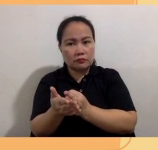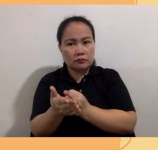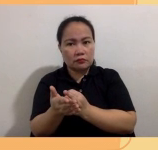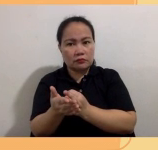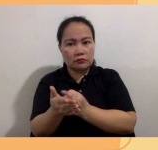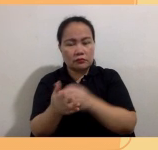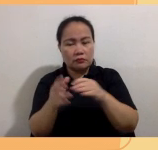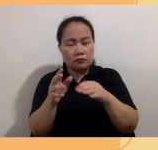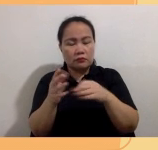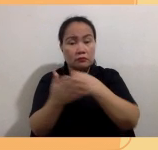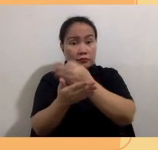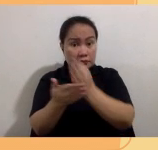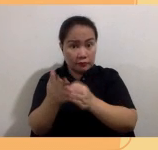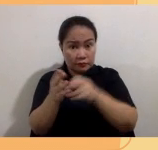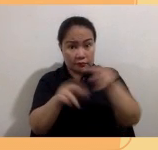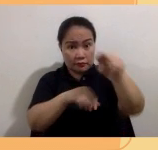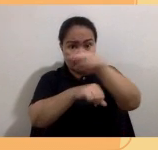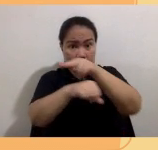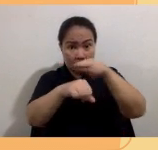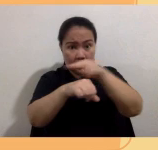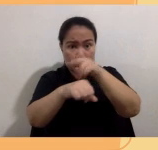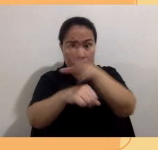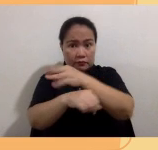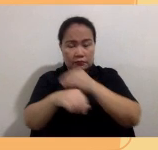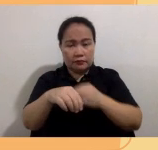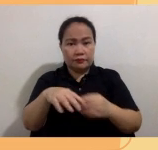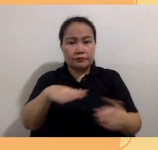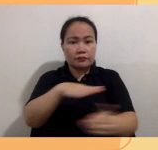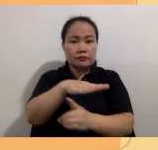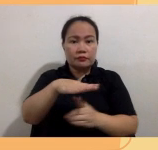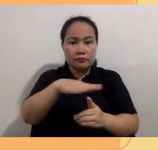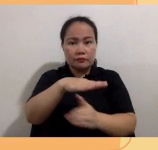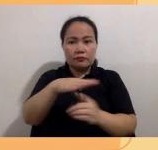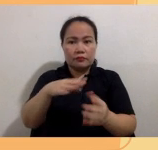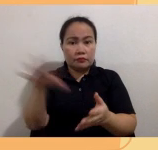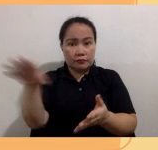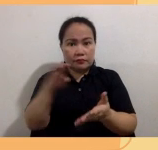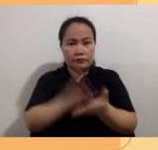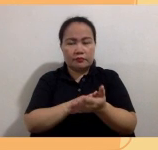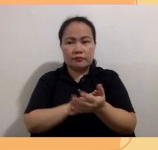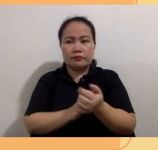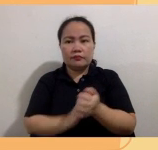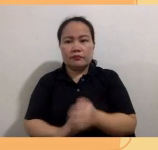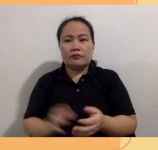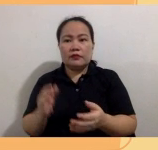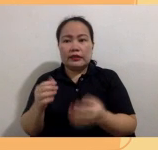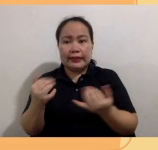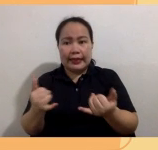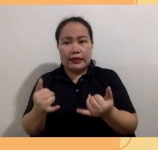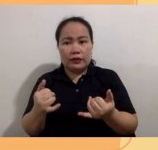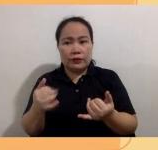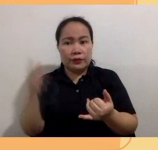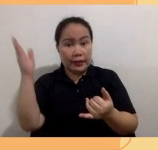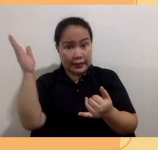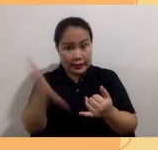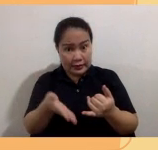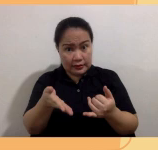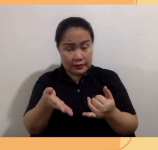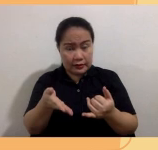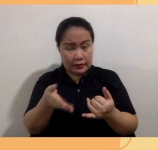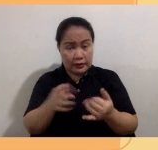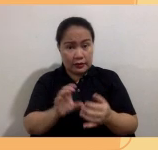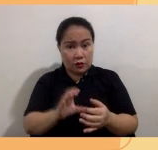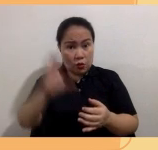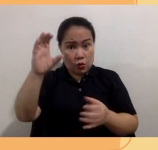of our numerator. And then we just copy the denominator. Now, we will cancel out or divide the